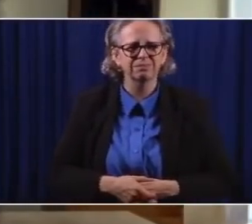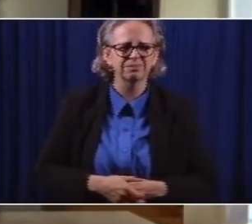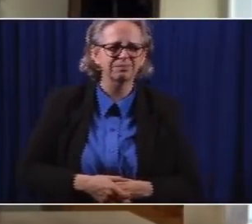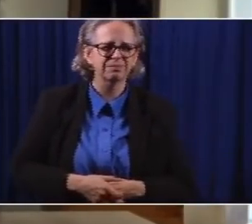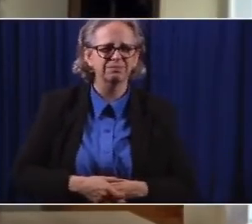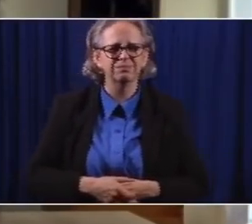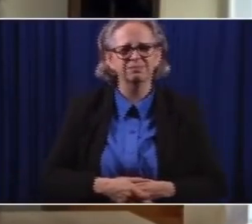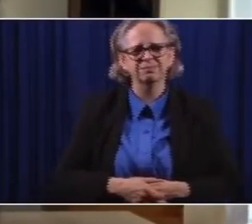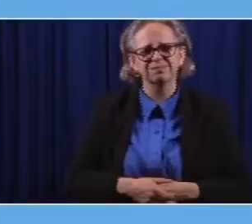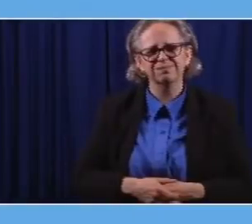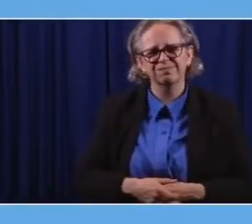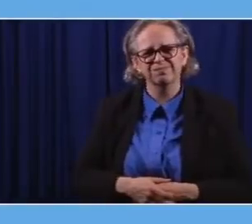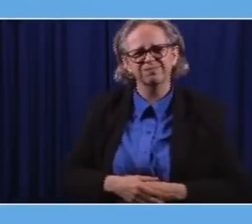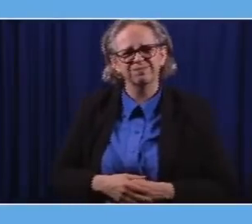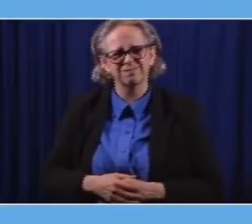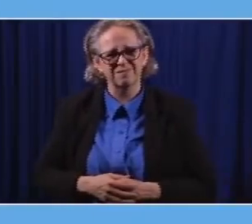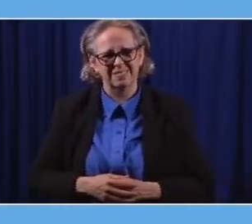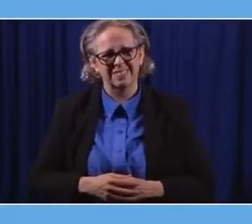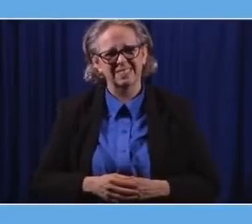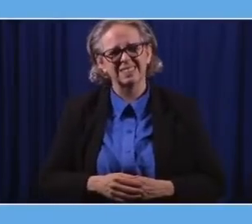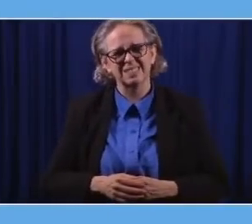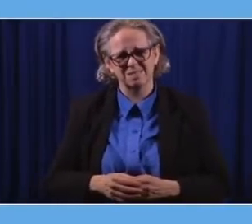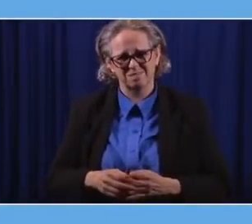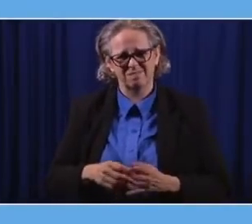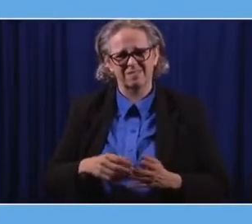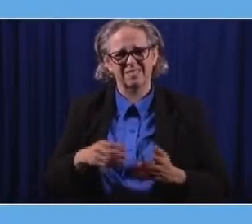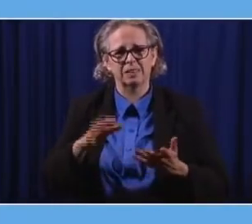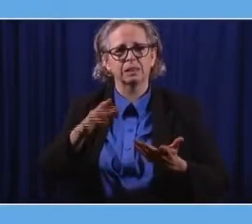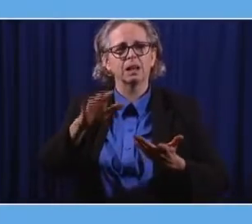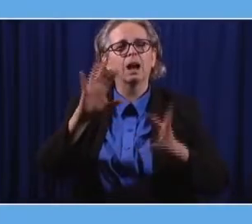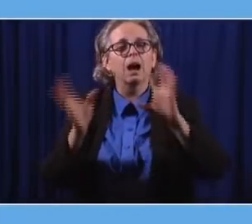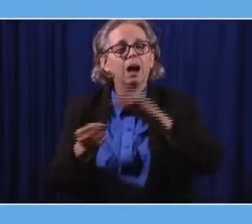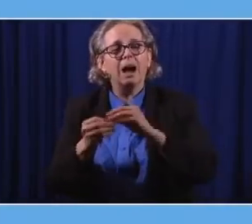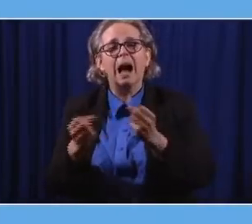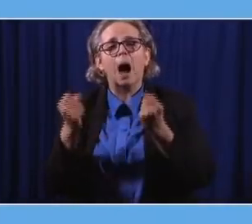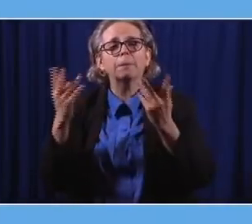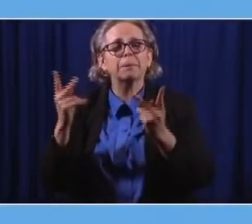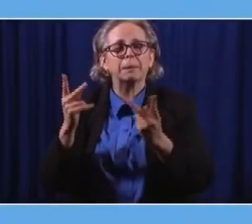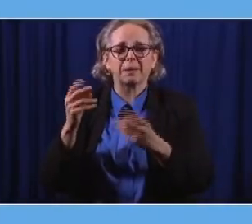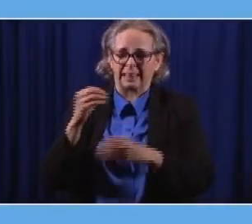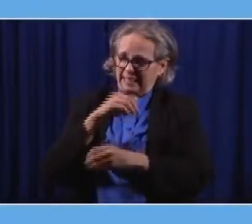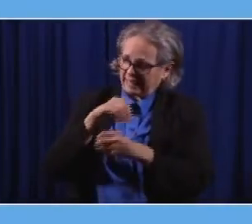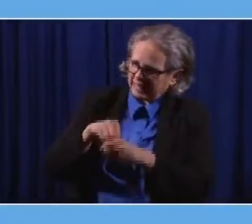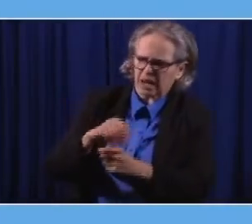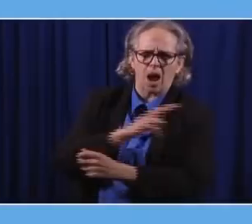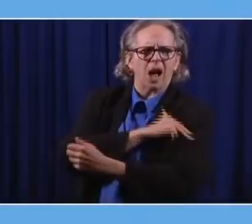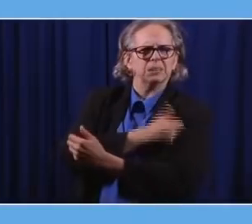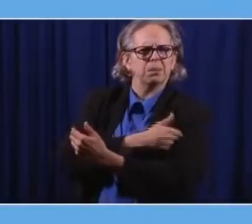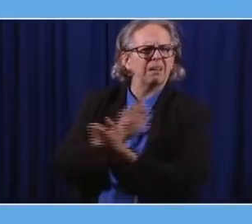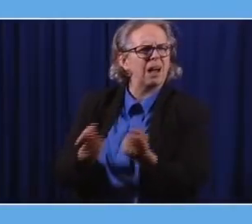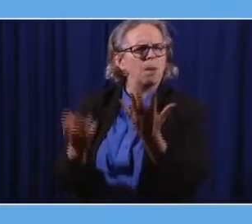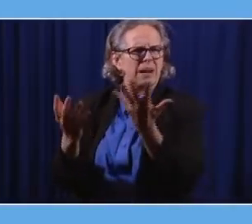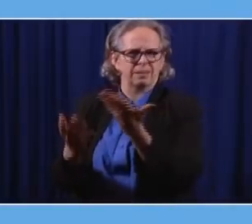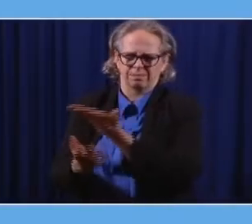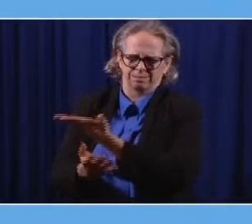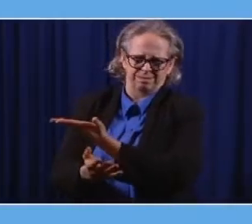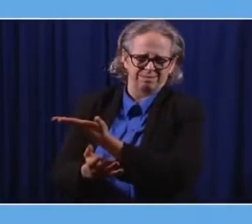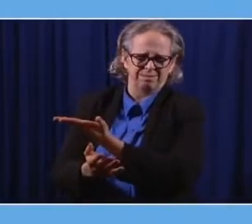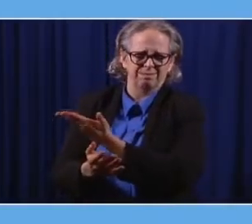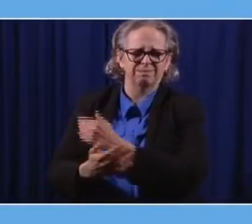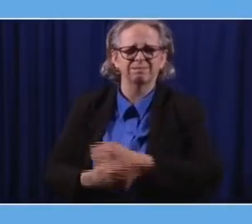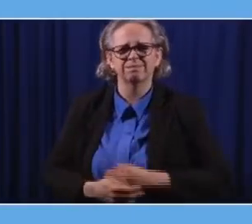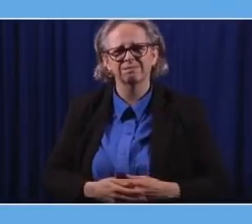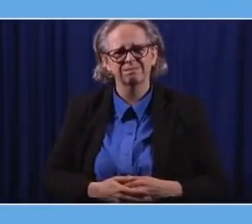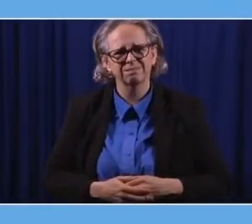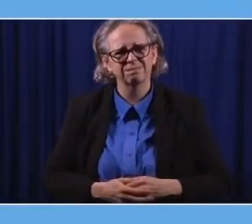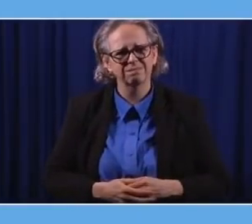These are the current number of COVID-19 patients that are in the hospital. This is what this chart is. It's